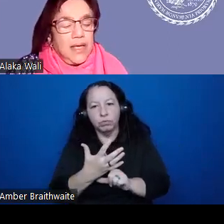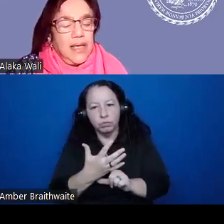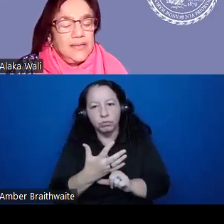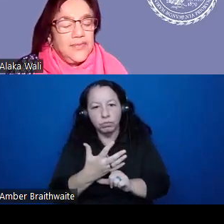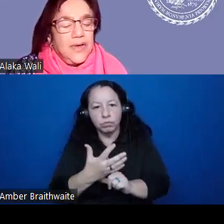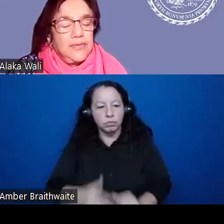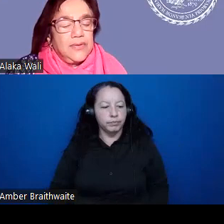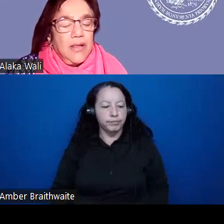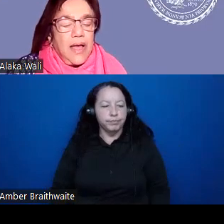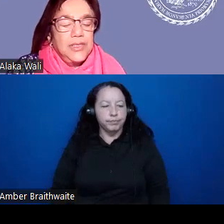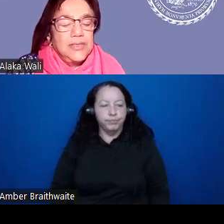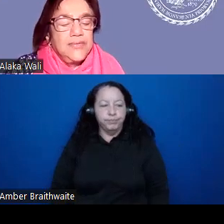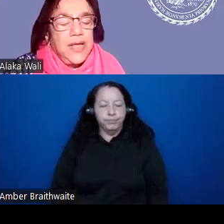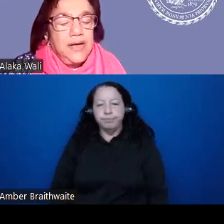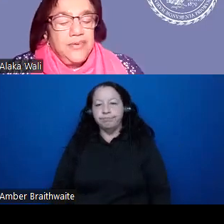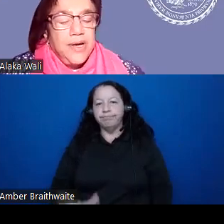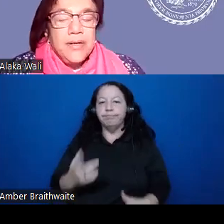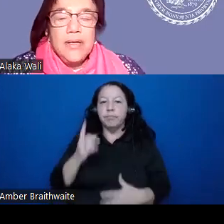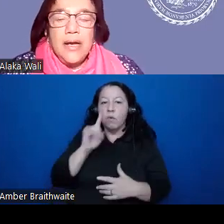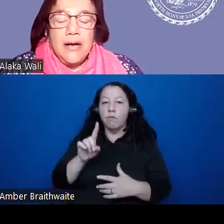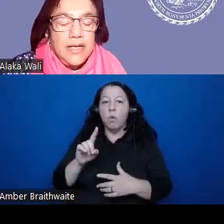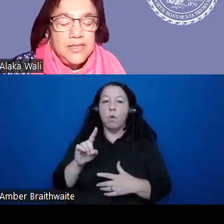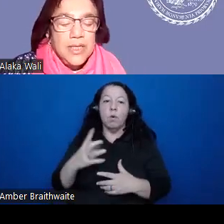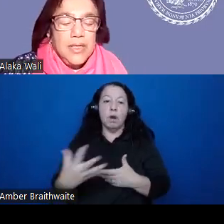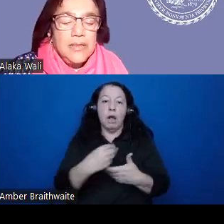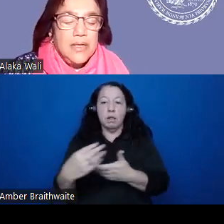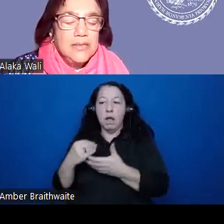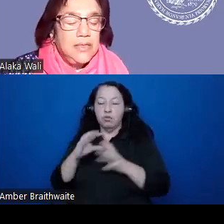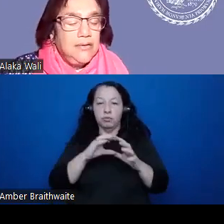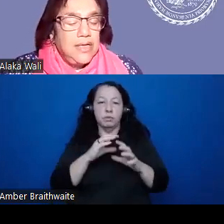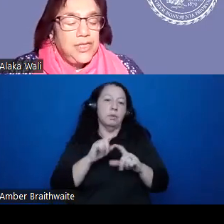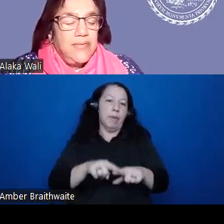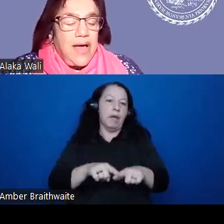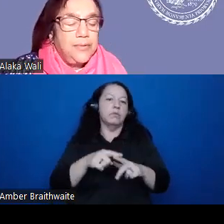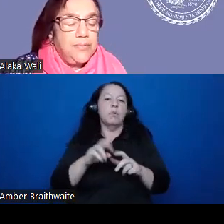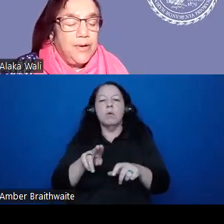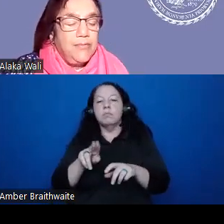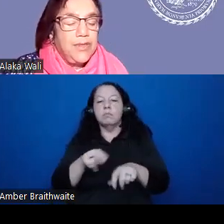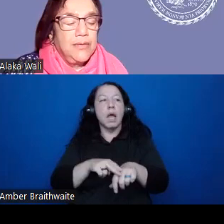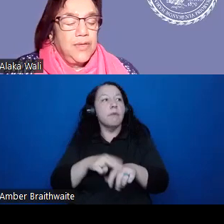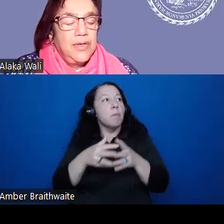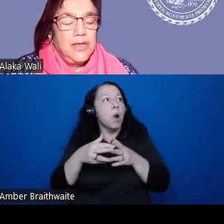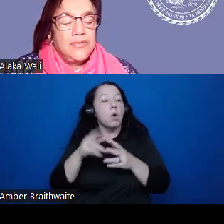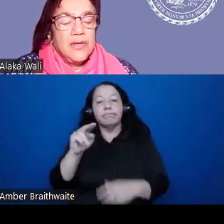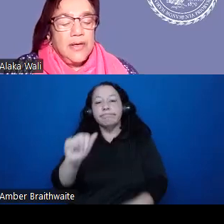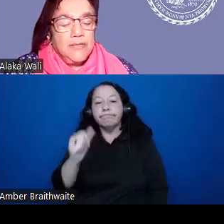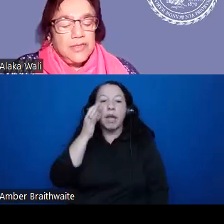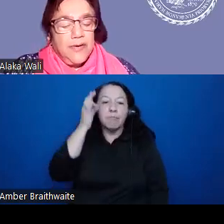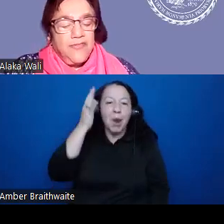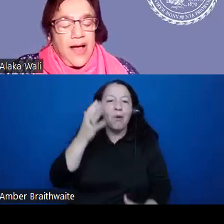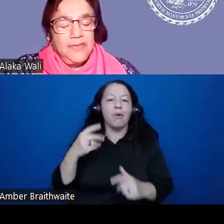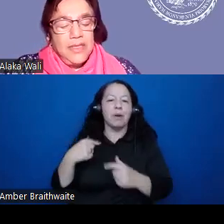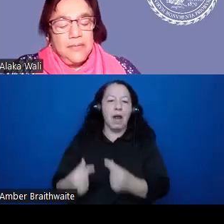In the case of collections of Native American heritage, the consideration of how to work with communities